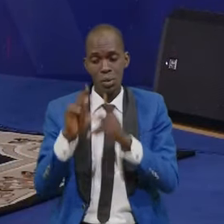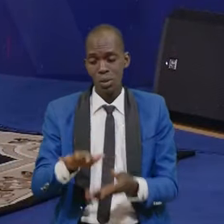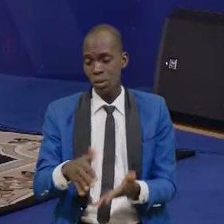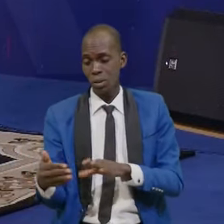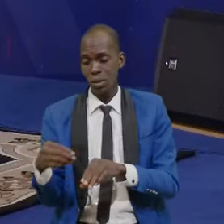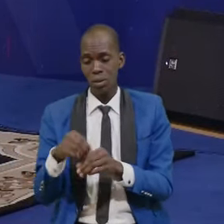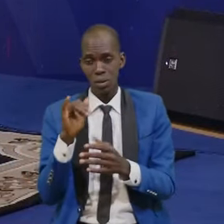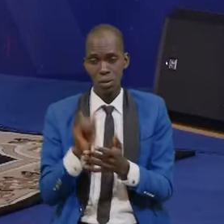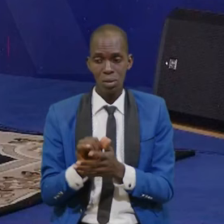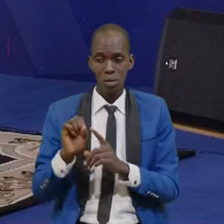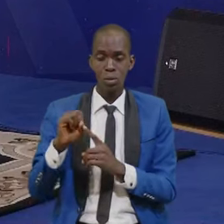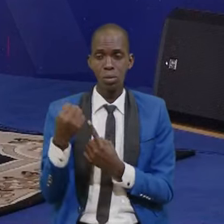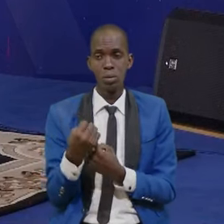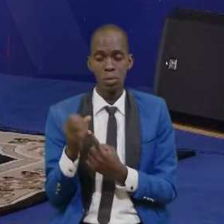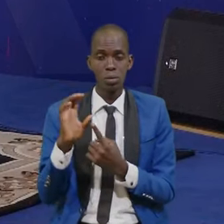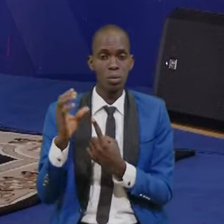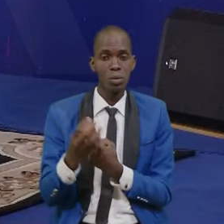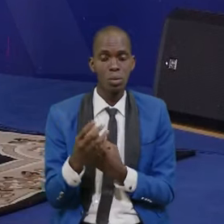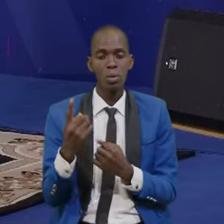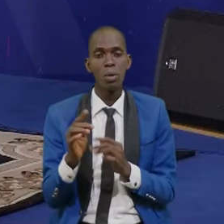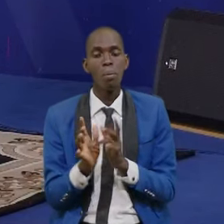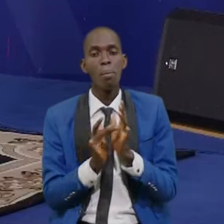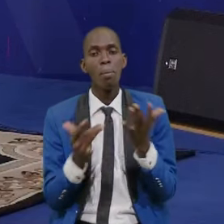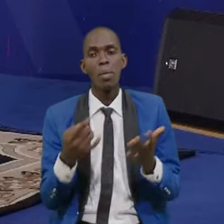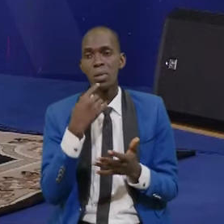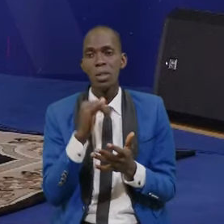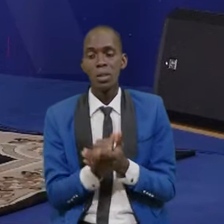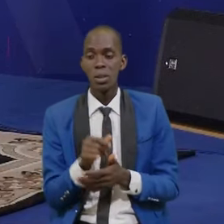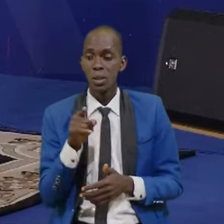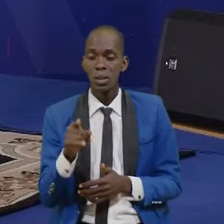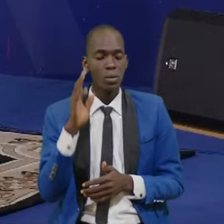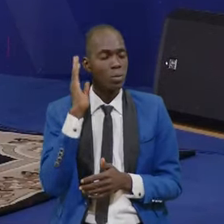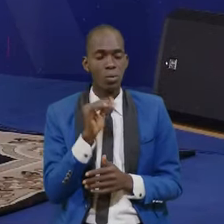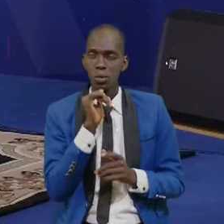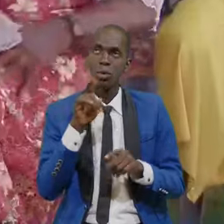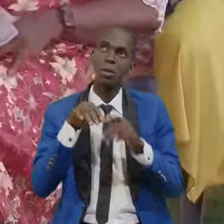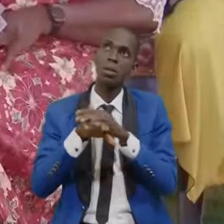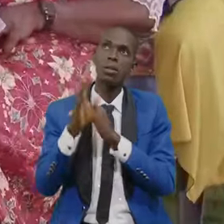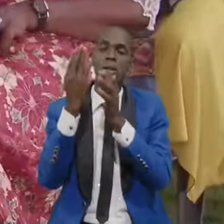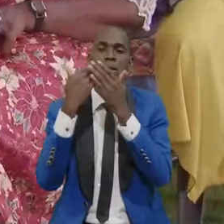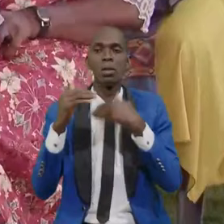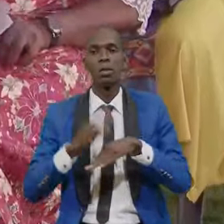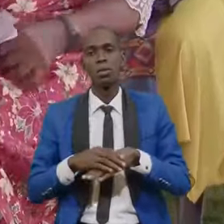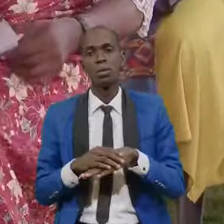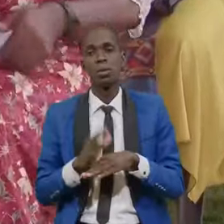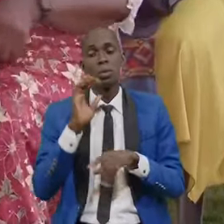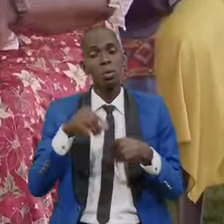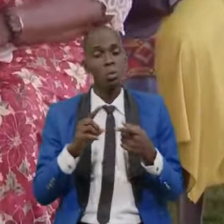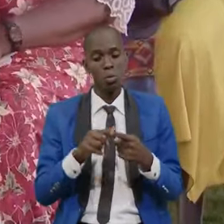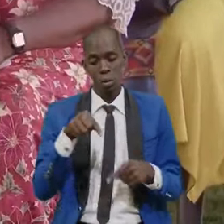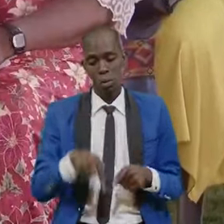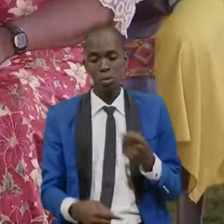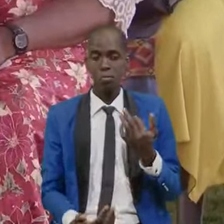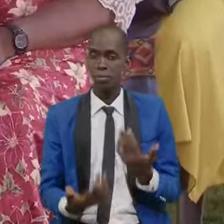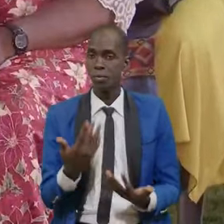condition, the Bible says he will not get to heaven. He'll go to hell.